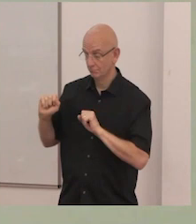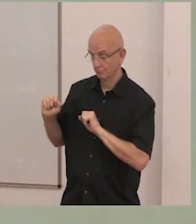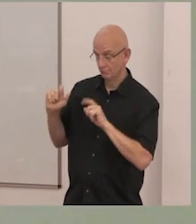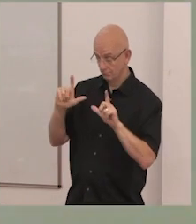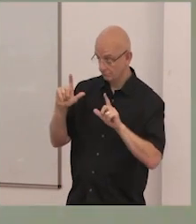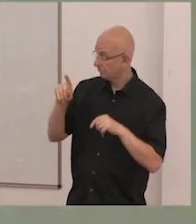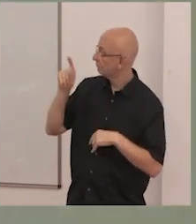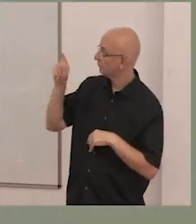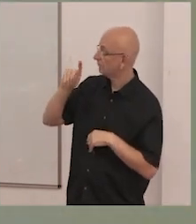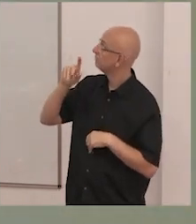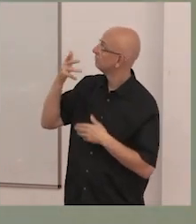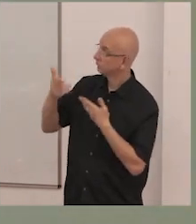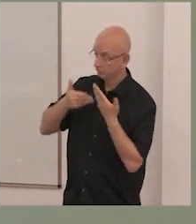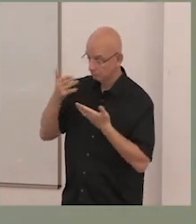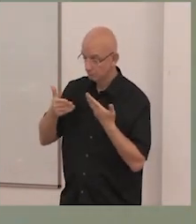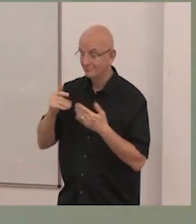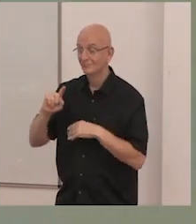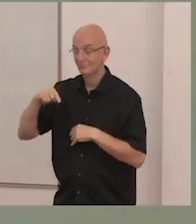Hello to everyone.